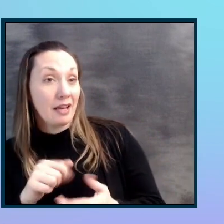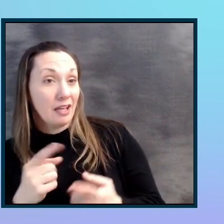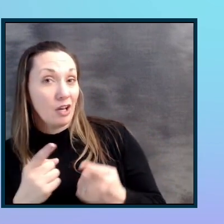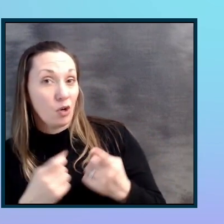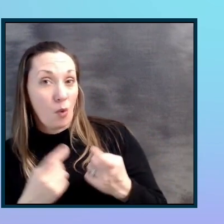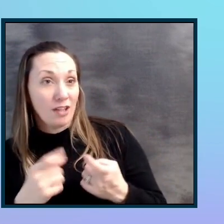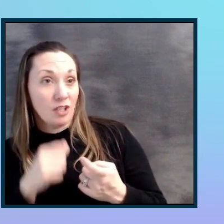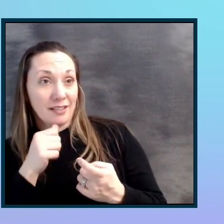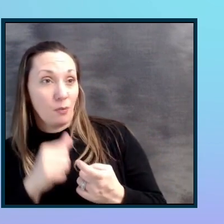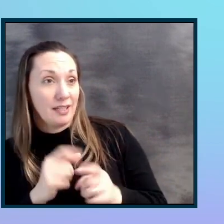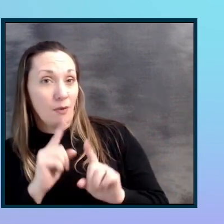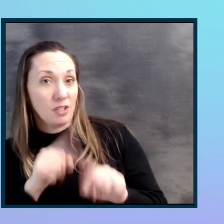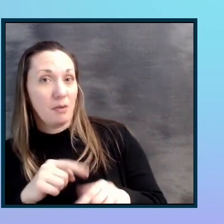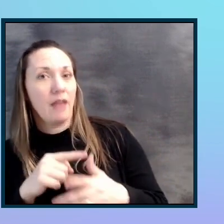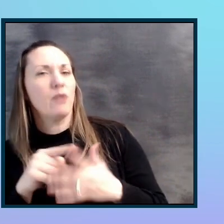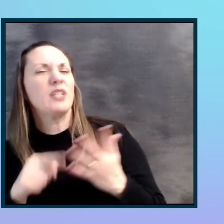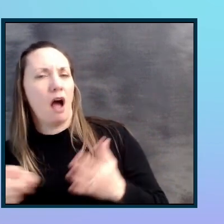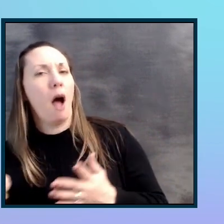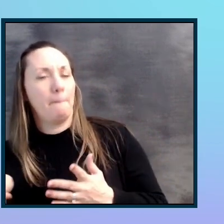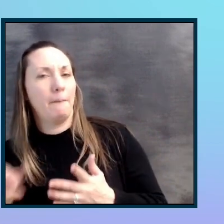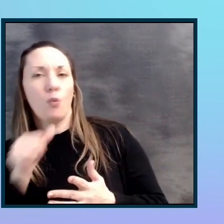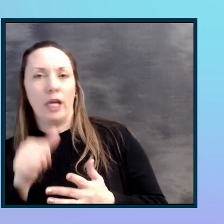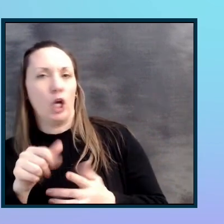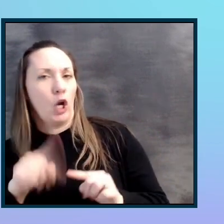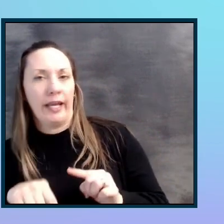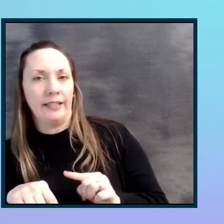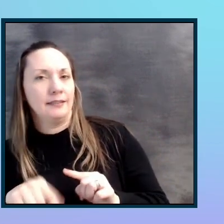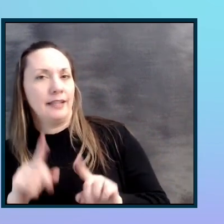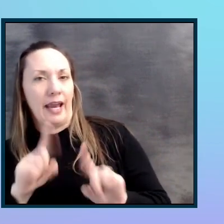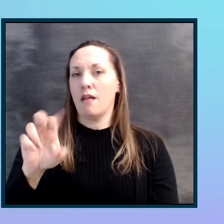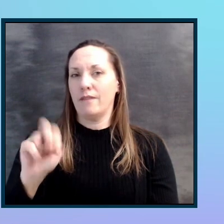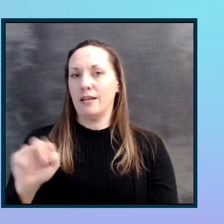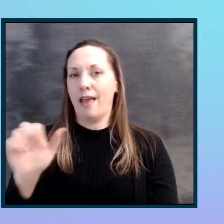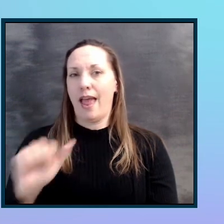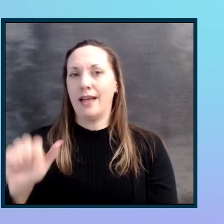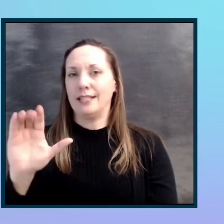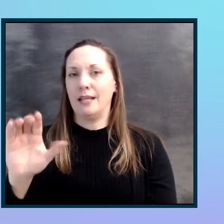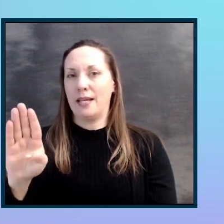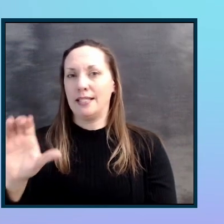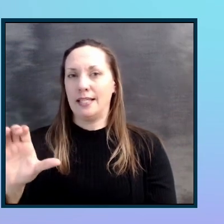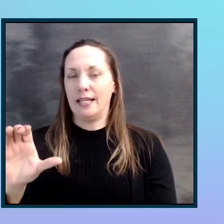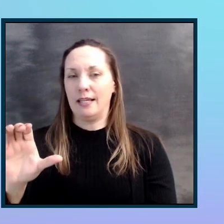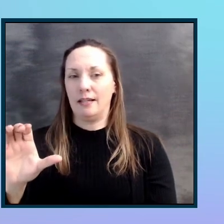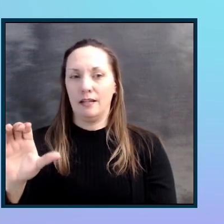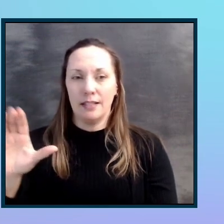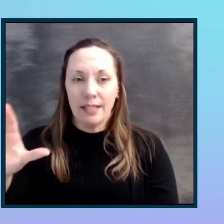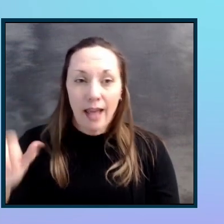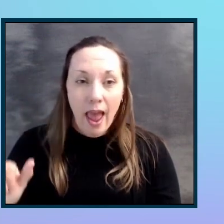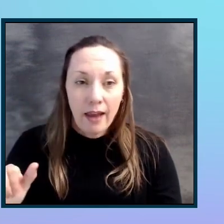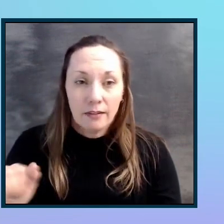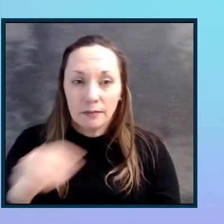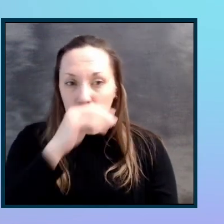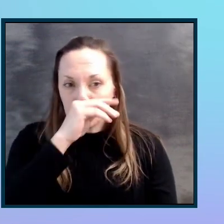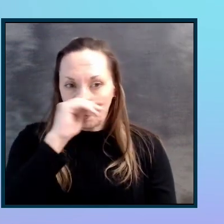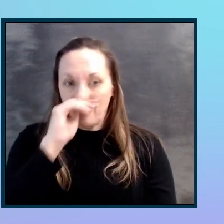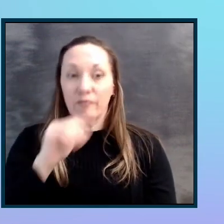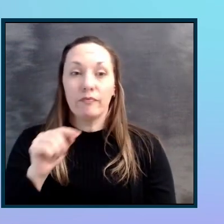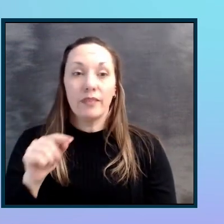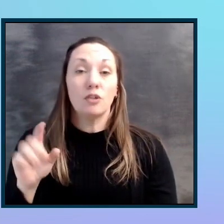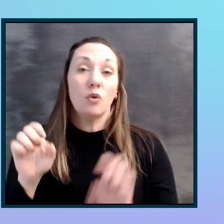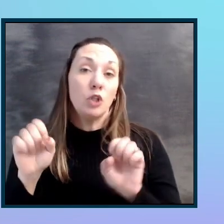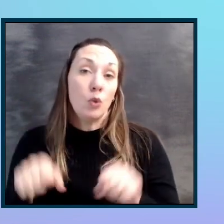Another thing is fonts. So readability for children is really important, and what an adult can read and what a child can